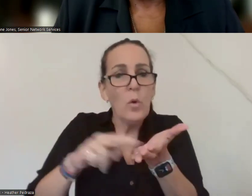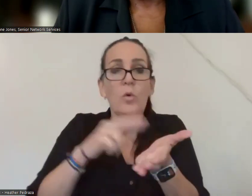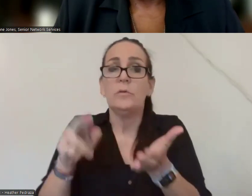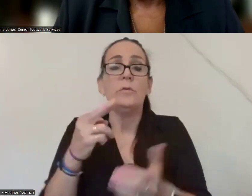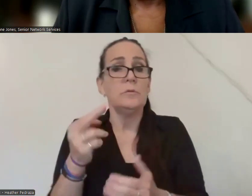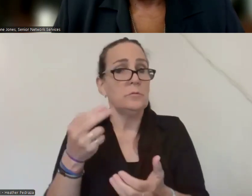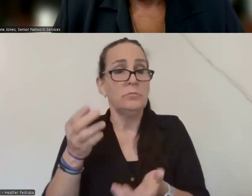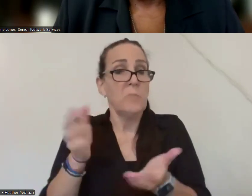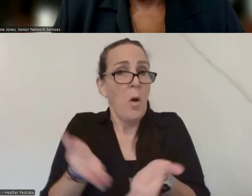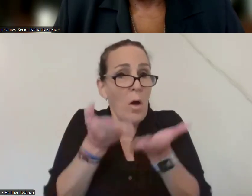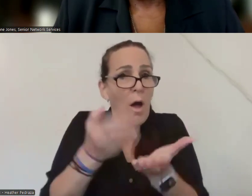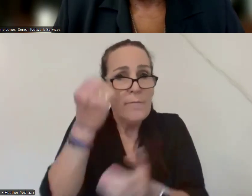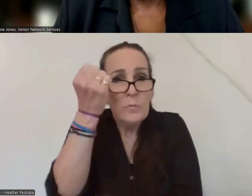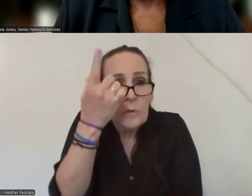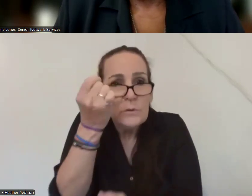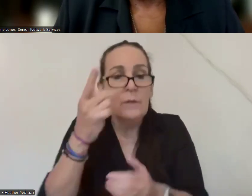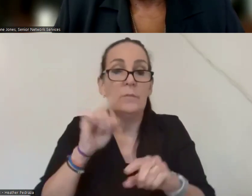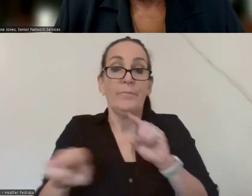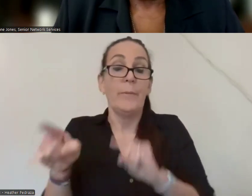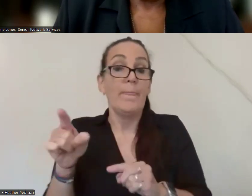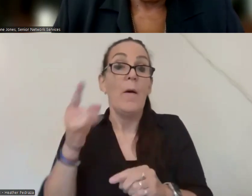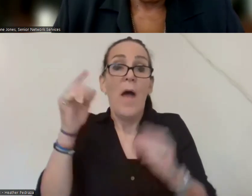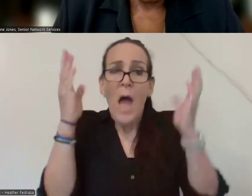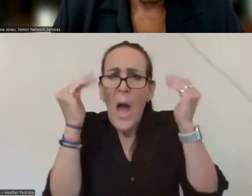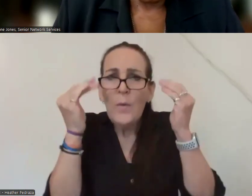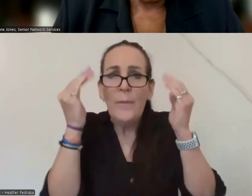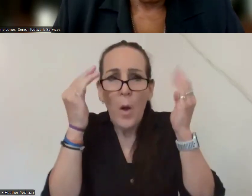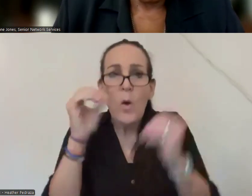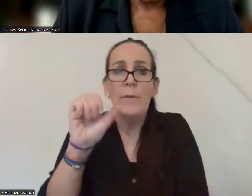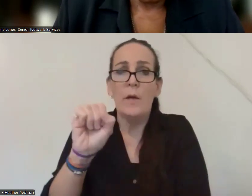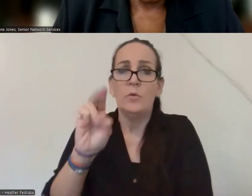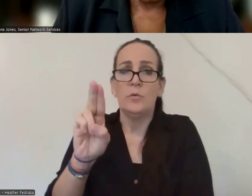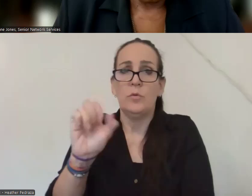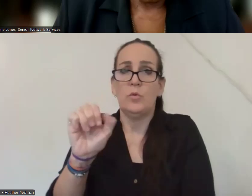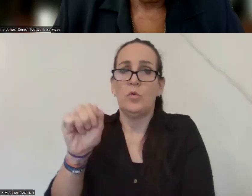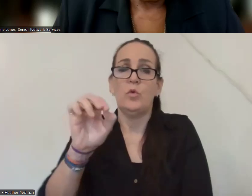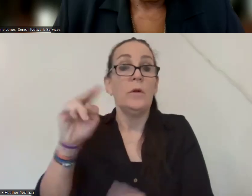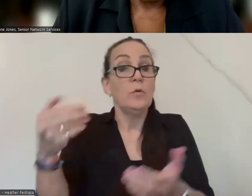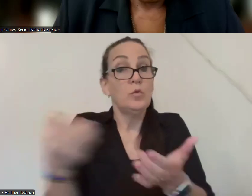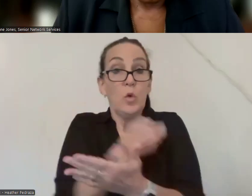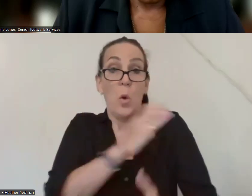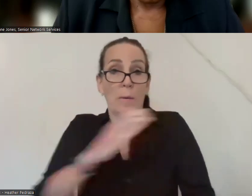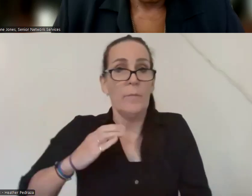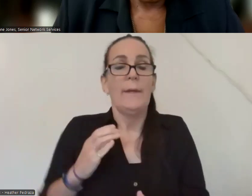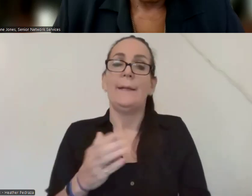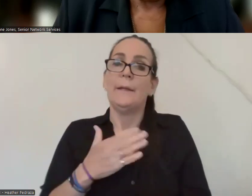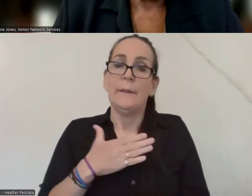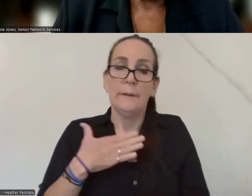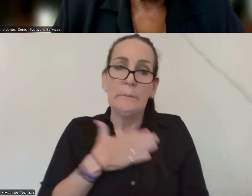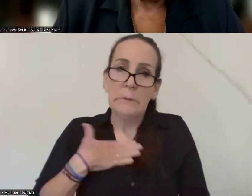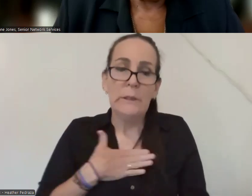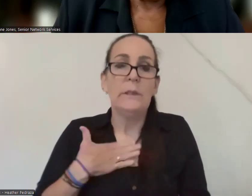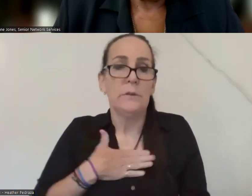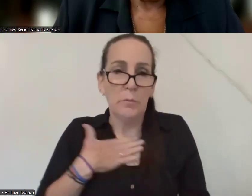So I would hope, Susan, that with this new committee coming on, that you really utilize